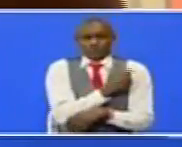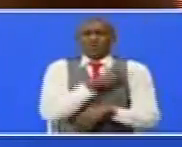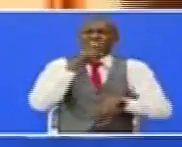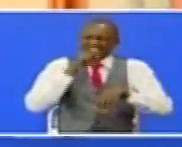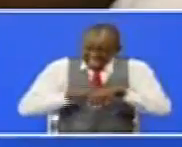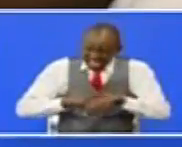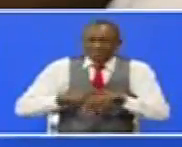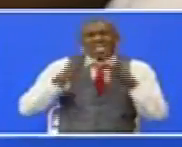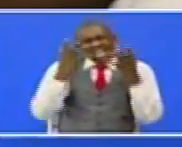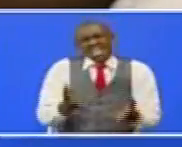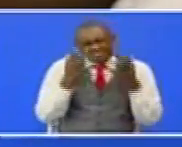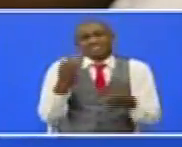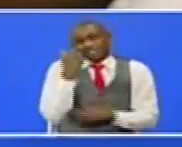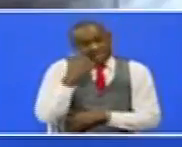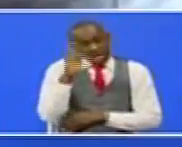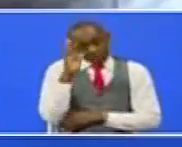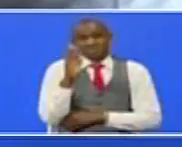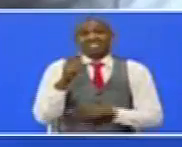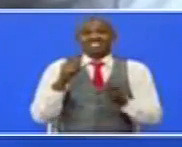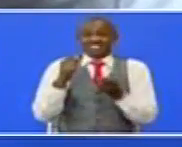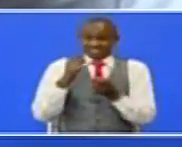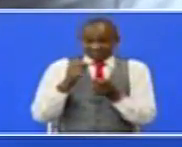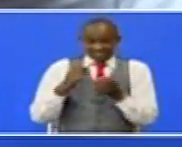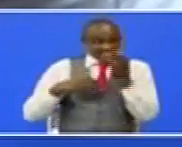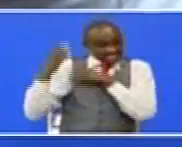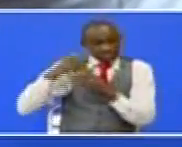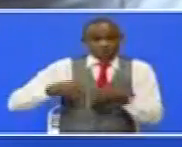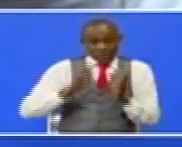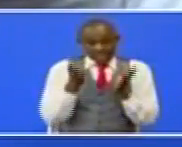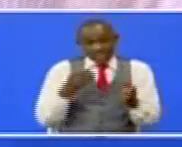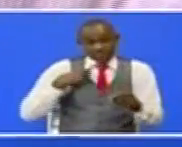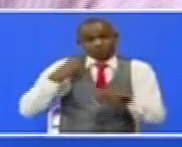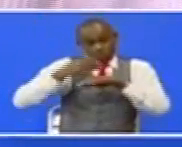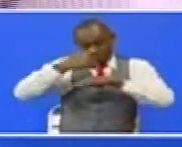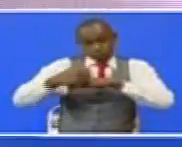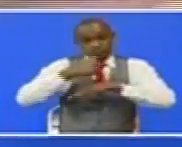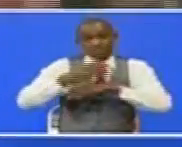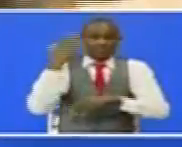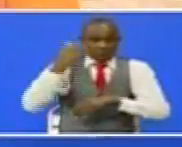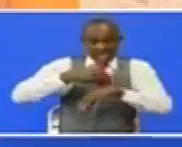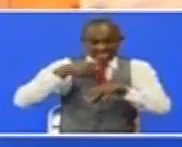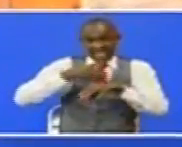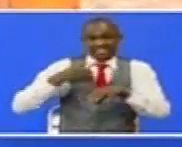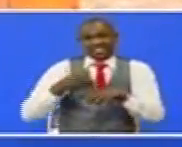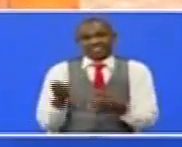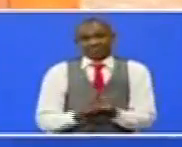last resort. The traditional method of treating a teat is by making cuts on the body. In 2012,